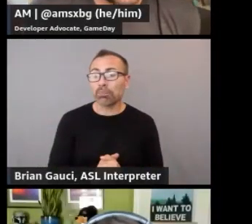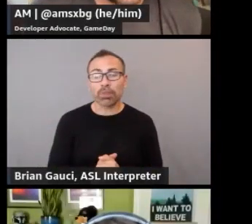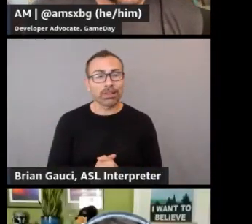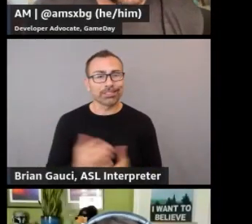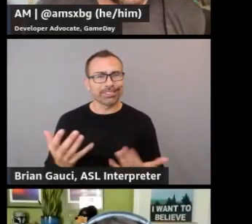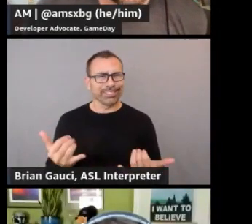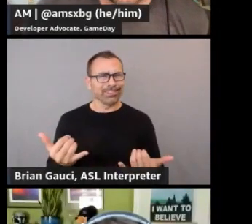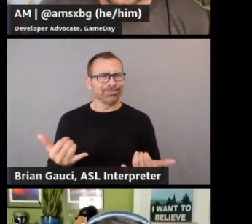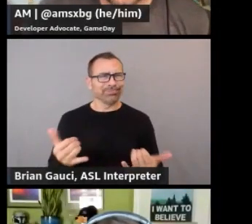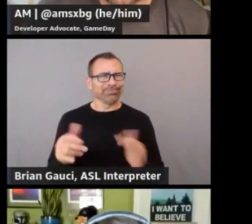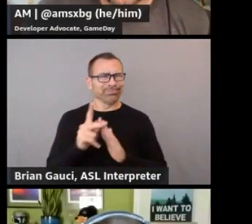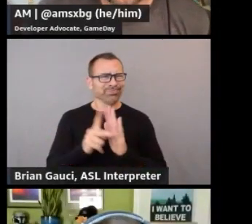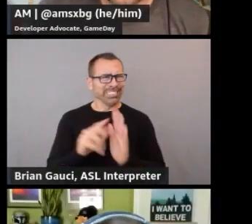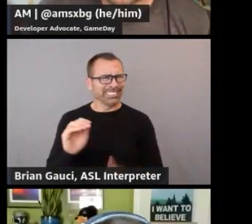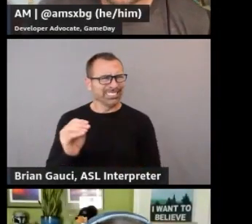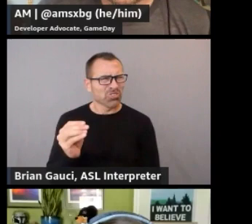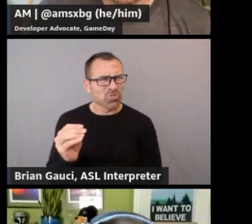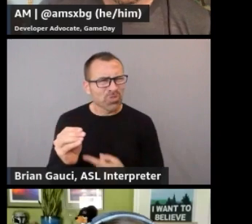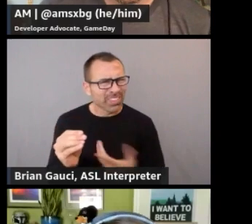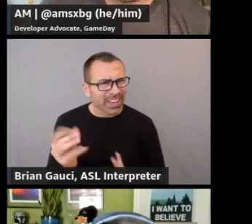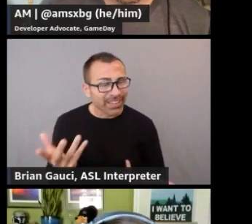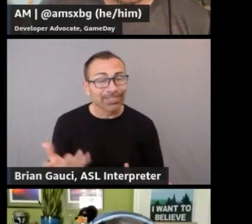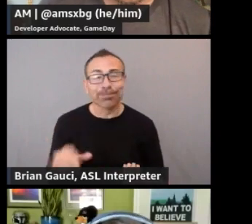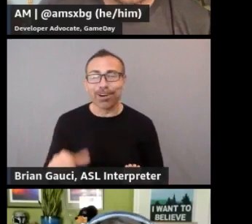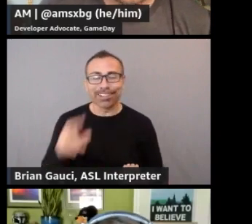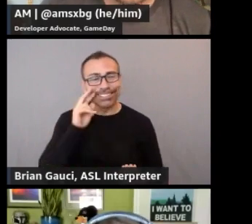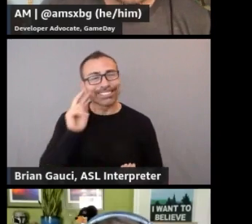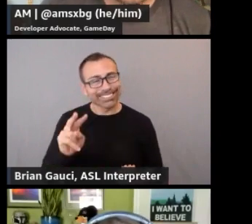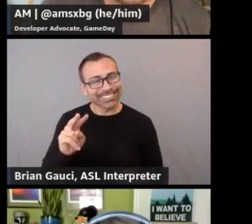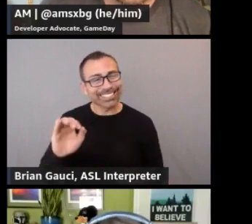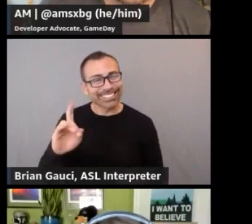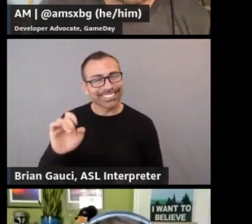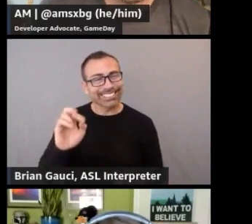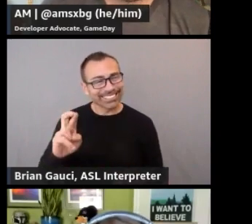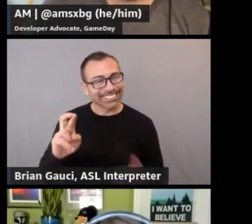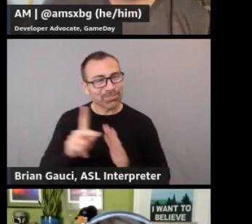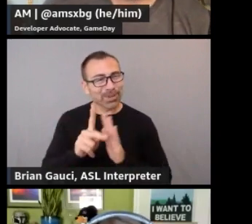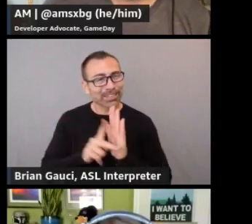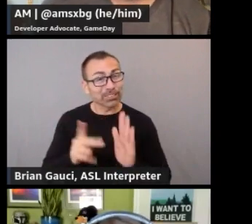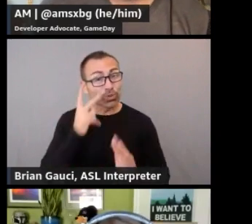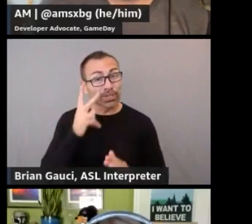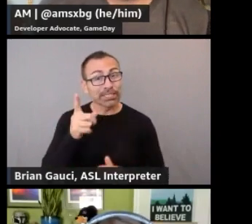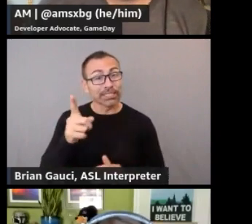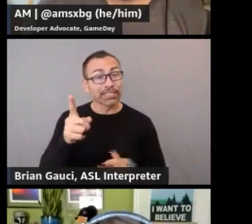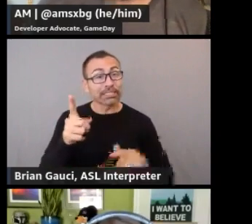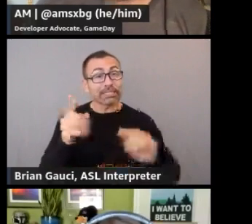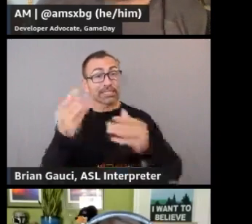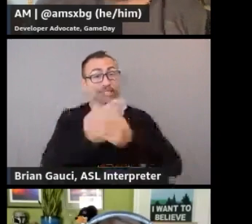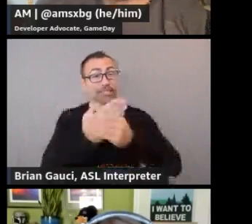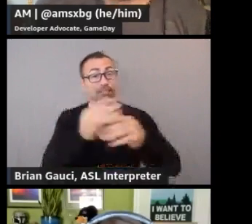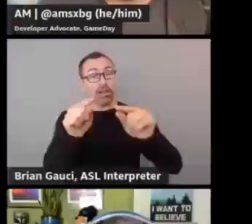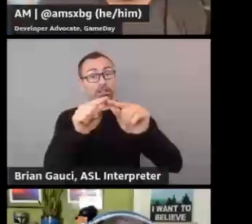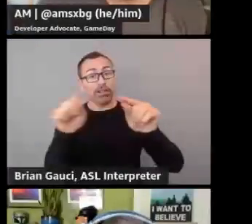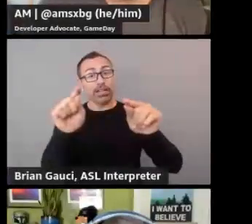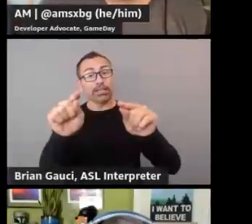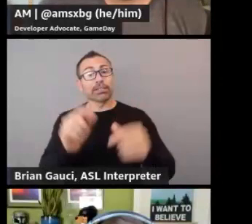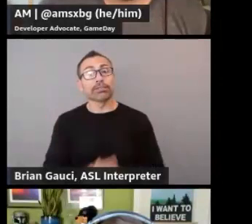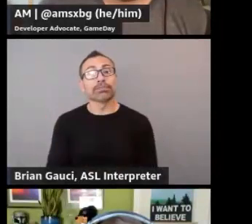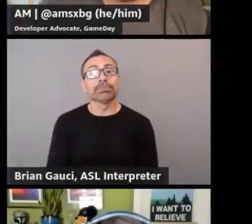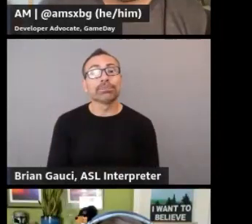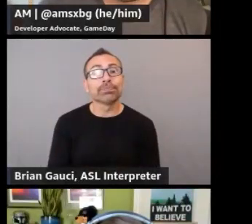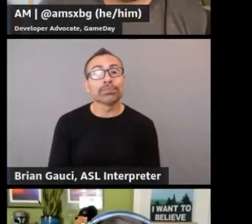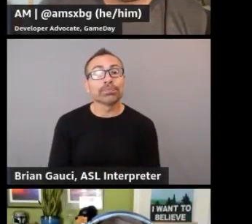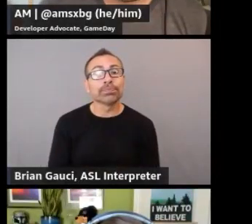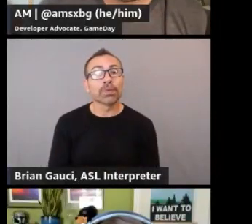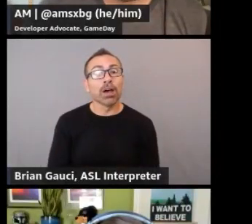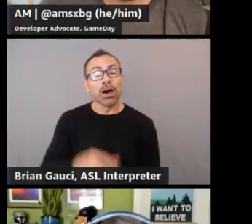policy 0? Yeah, where'd that come from? Let's have a look at the Cedar policies. So we can see this file right here, policies.cedar. It